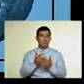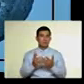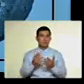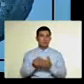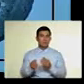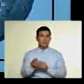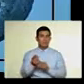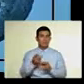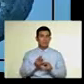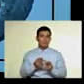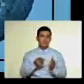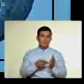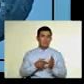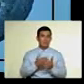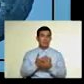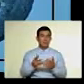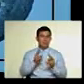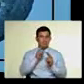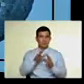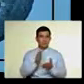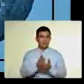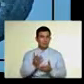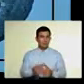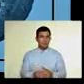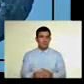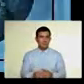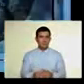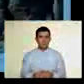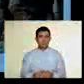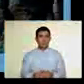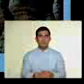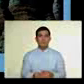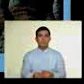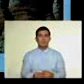ekanligini isbotlovchi dalilni ko'rib turibsiz.